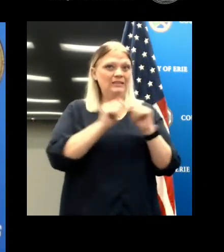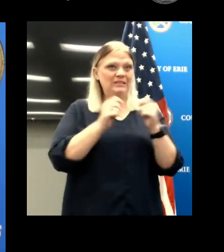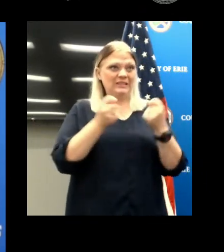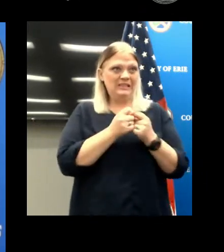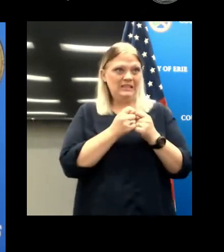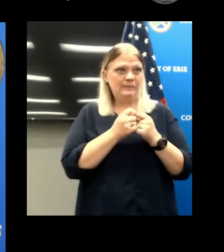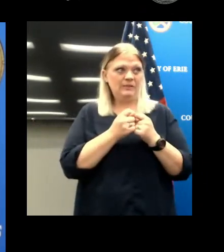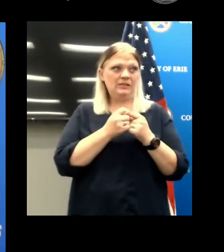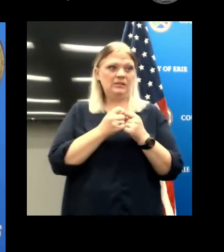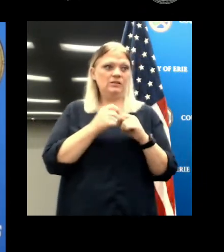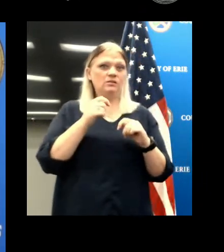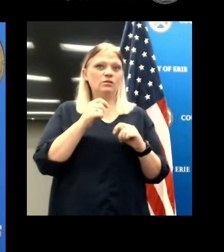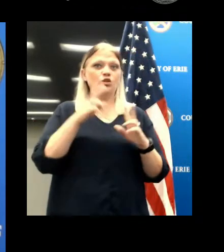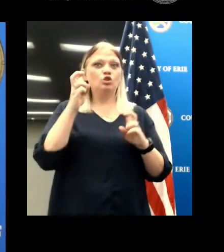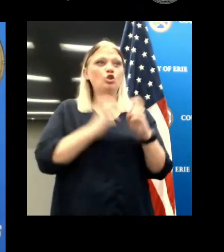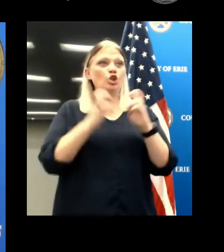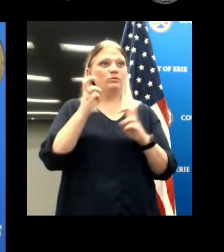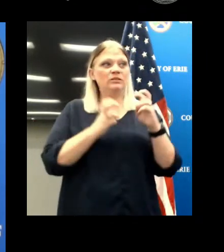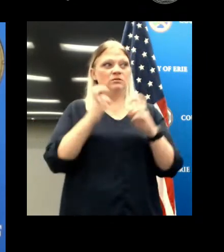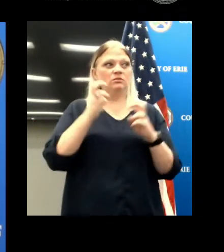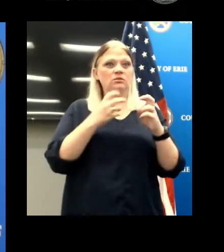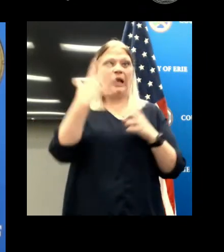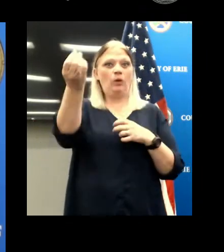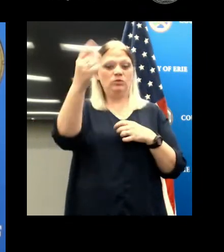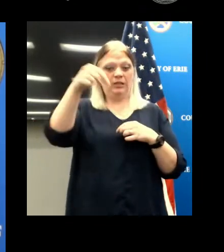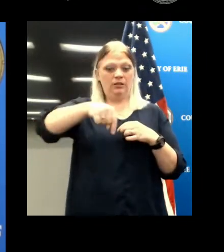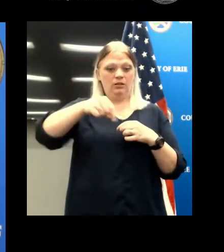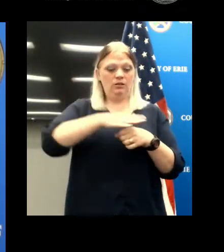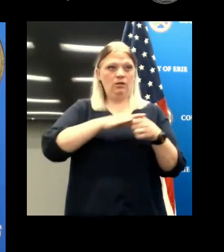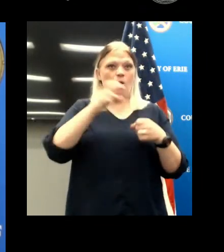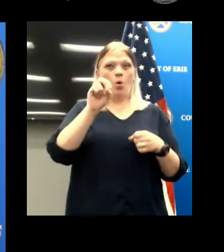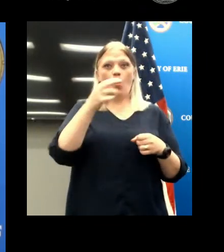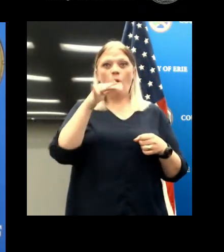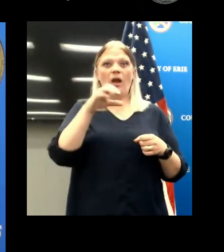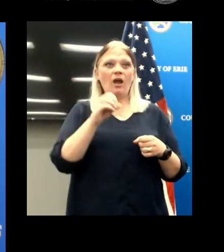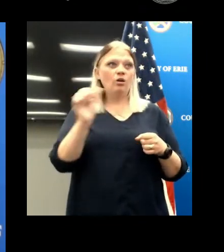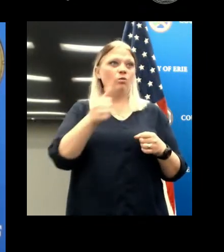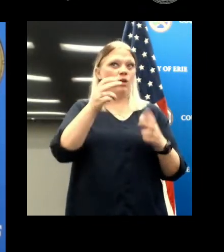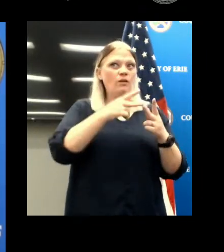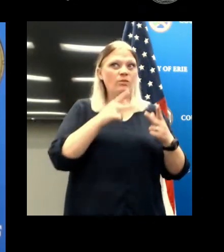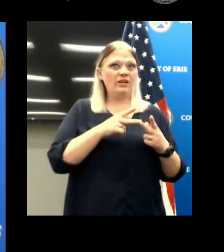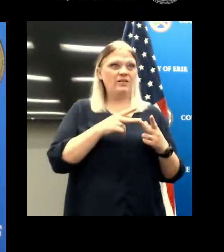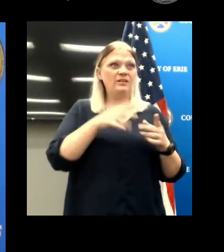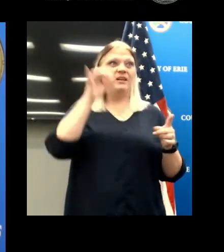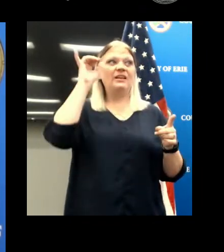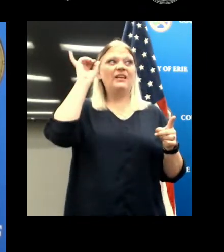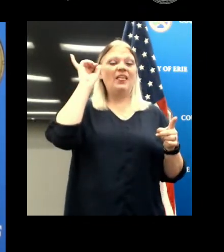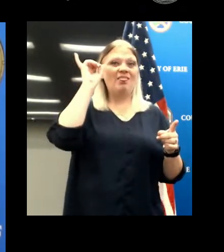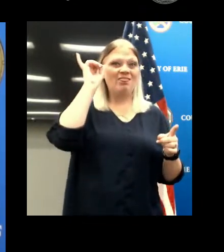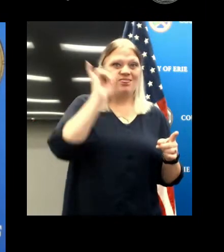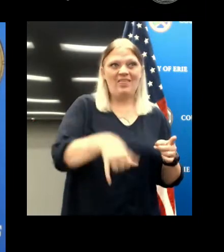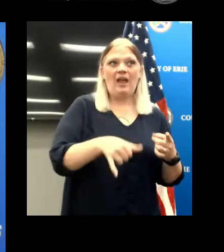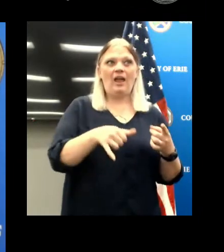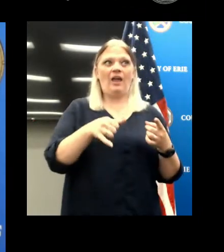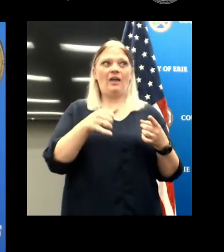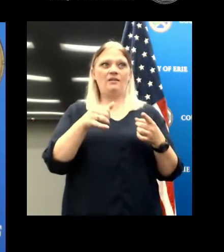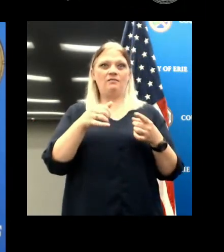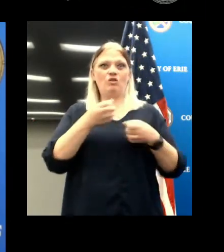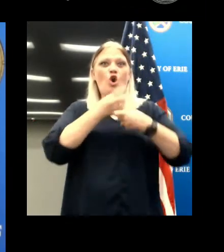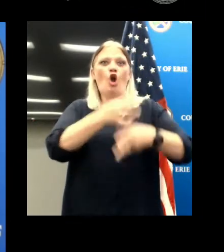going to tournaments outside of our region in Ohio and other places. That is actually putting the public more at